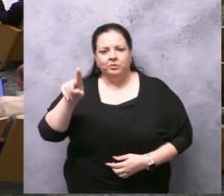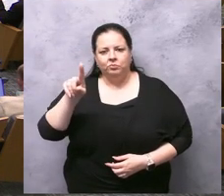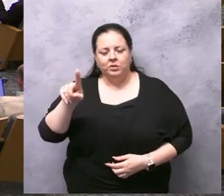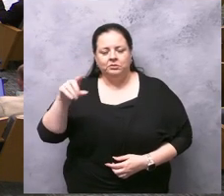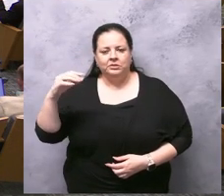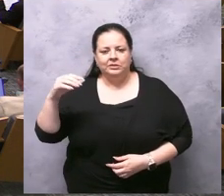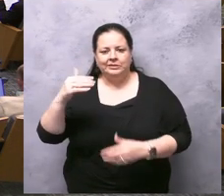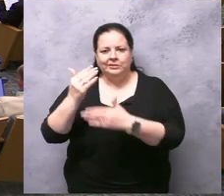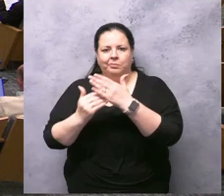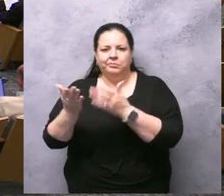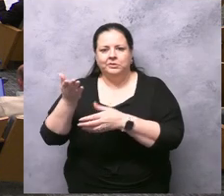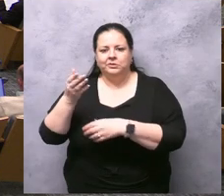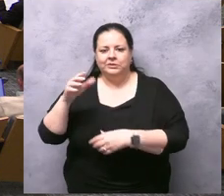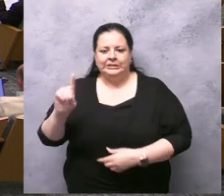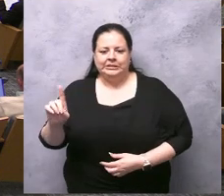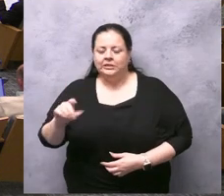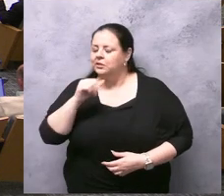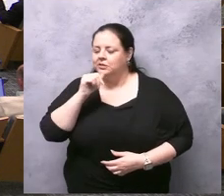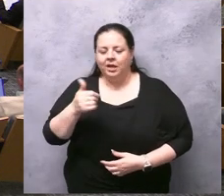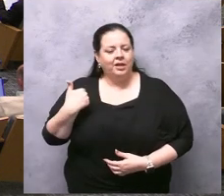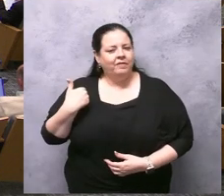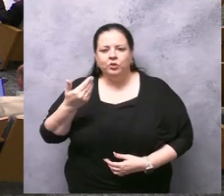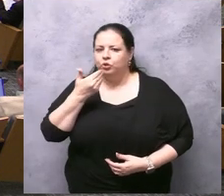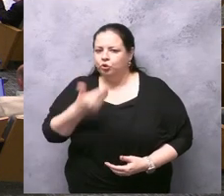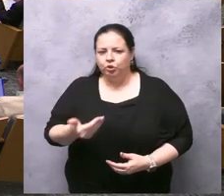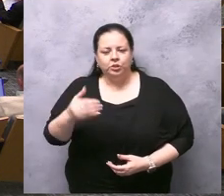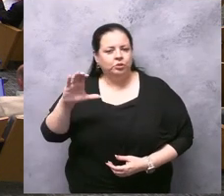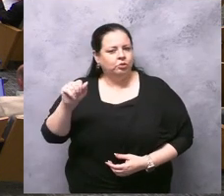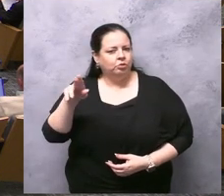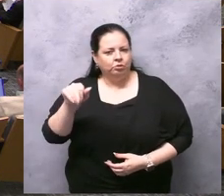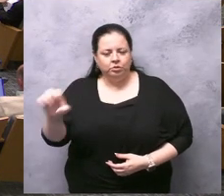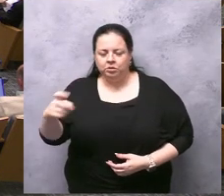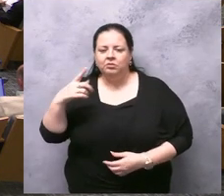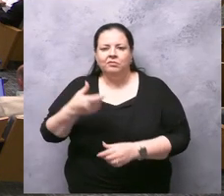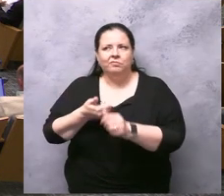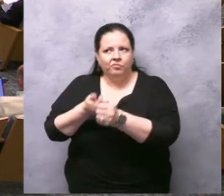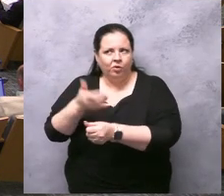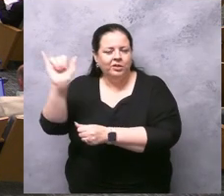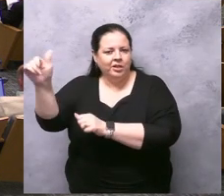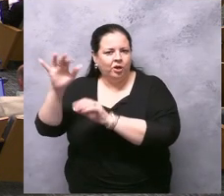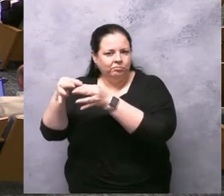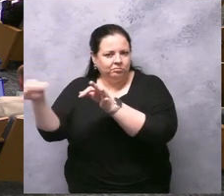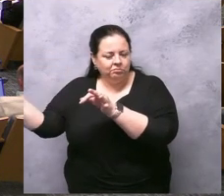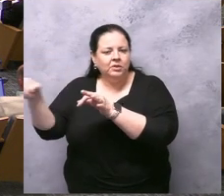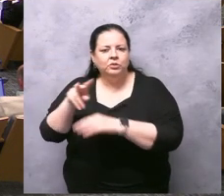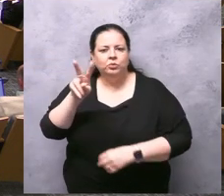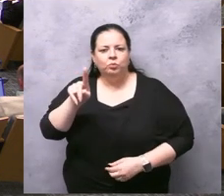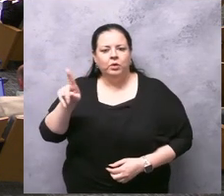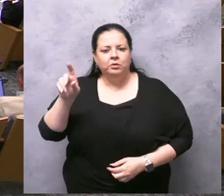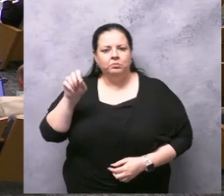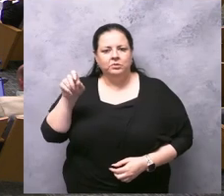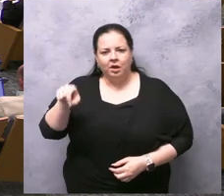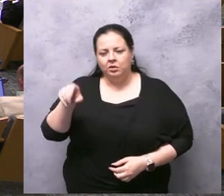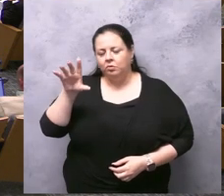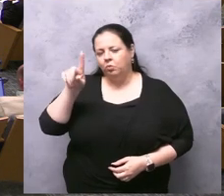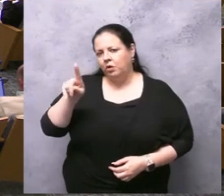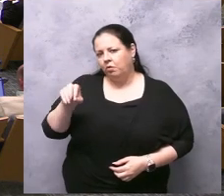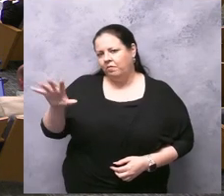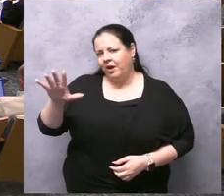D, that good cause did not exist as required by the Texas Education Code Sections 21.105,